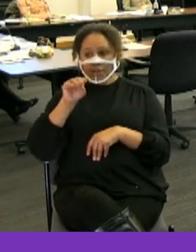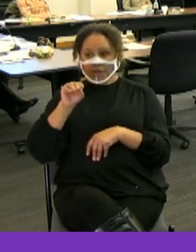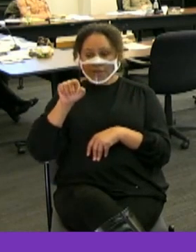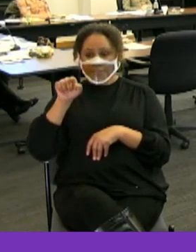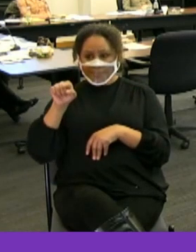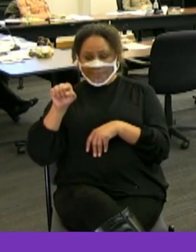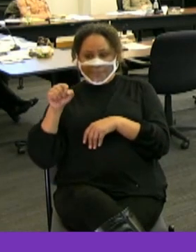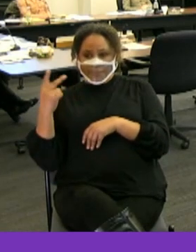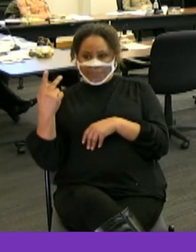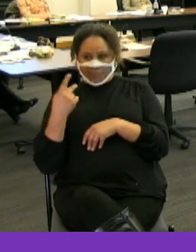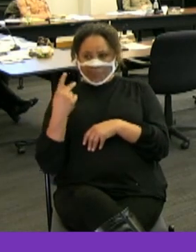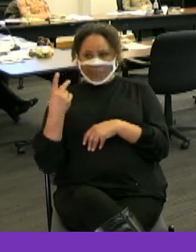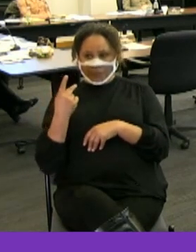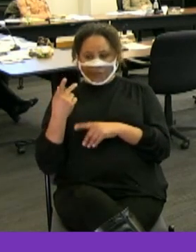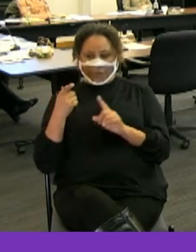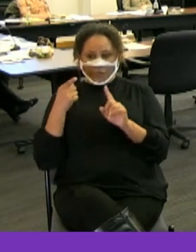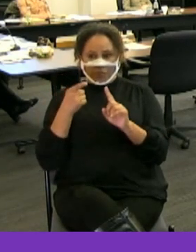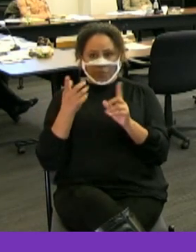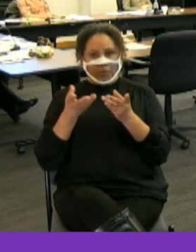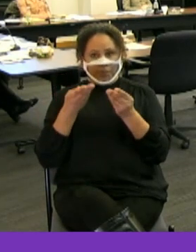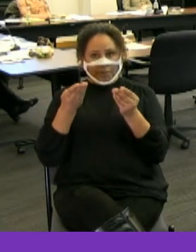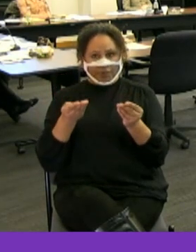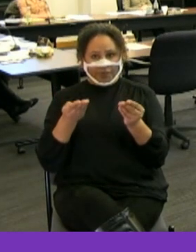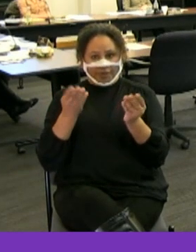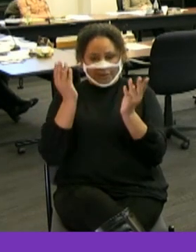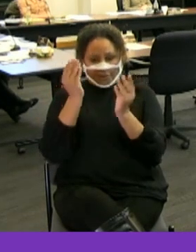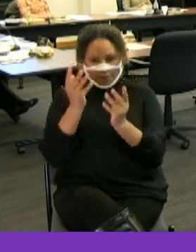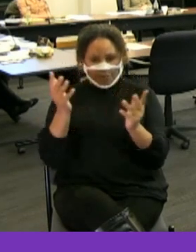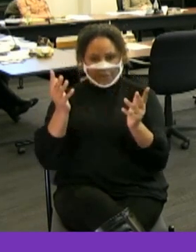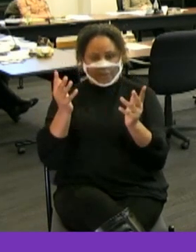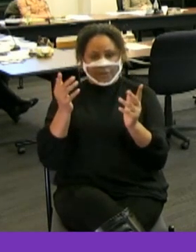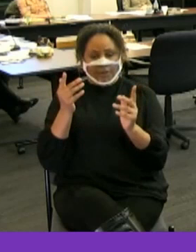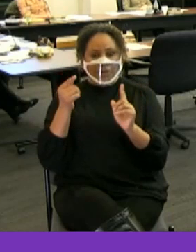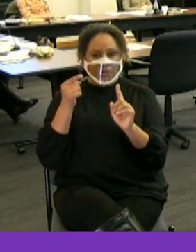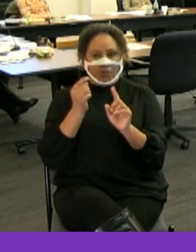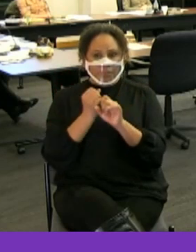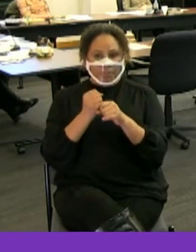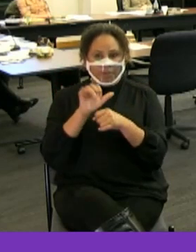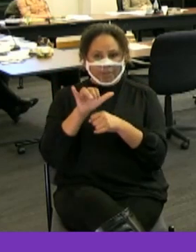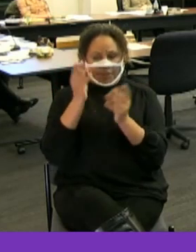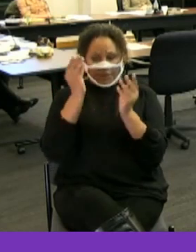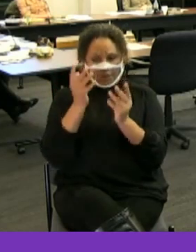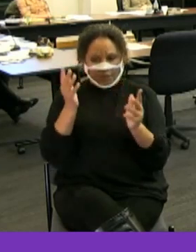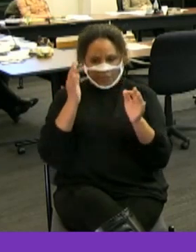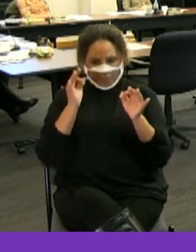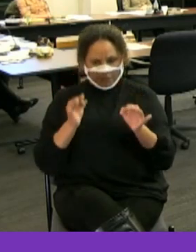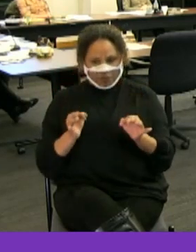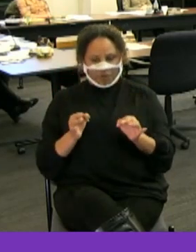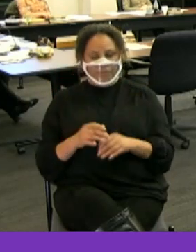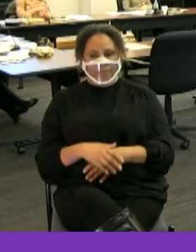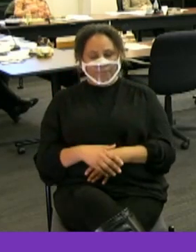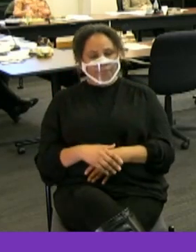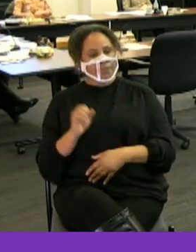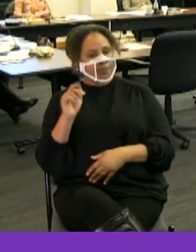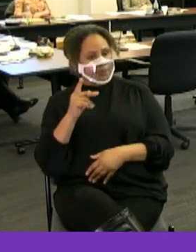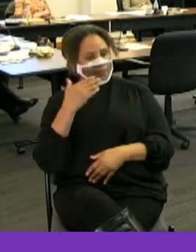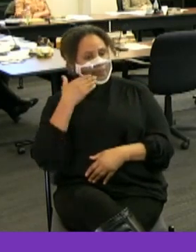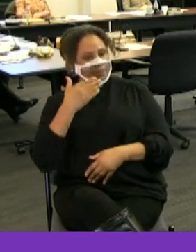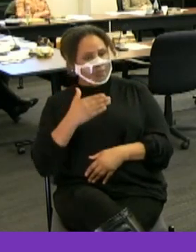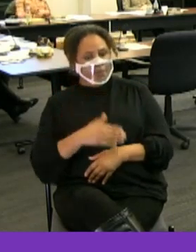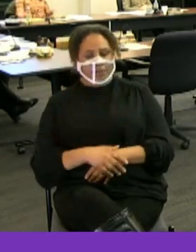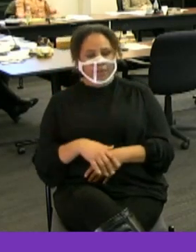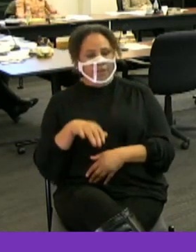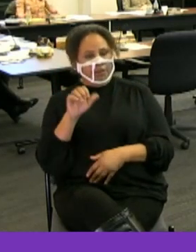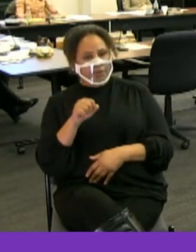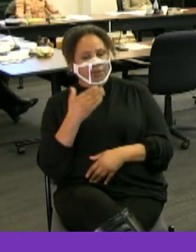and I's goal to really provide you information so that you can make that informed decision. Okay, thank you.